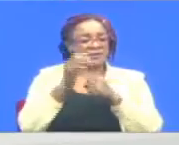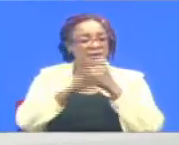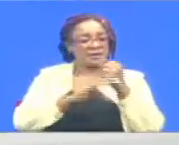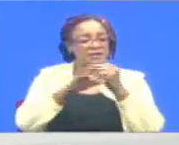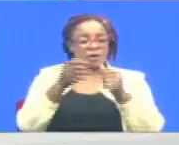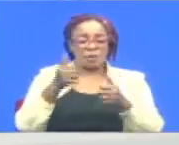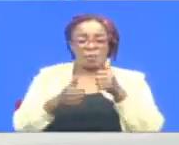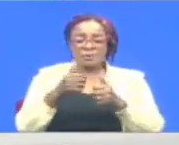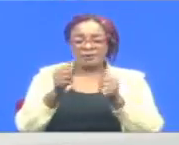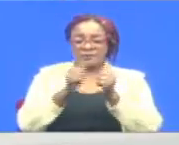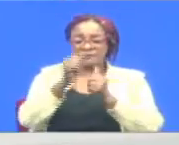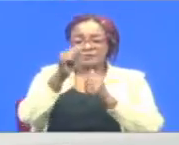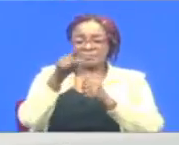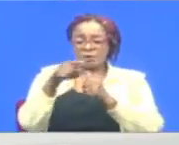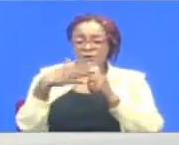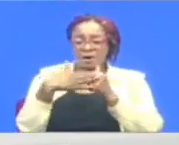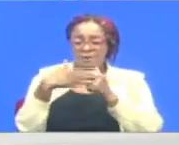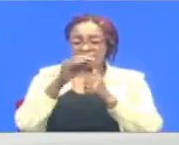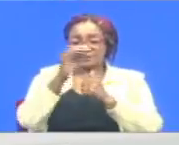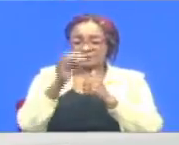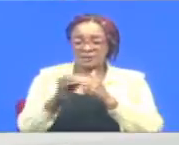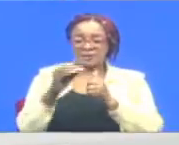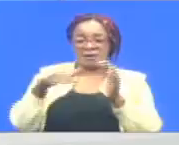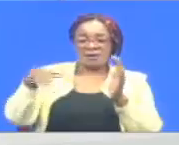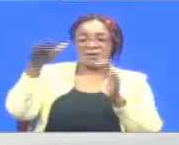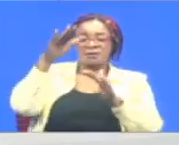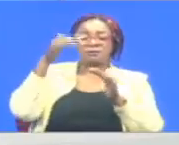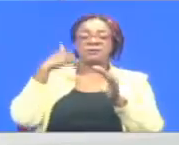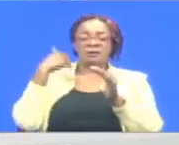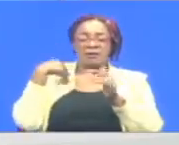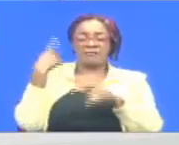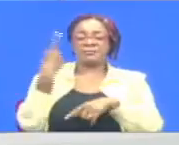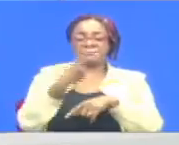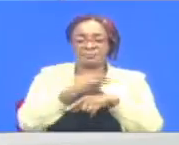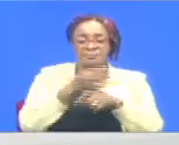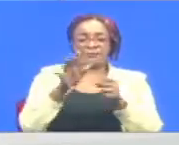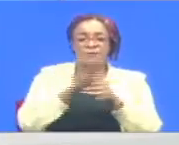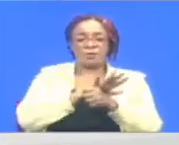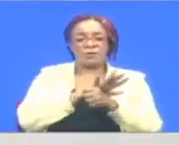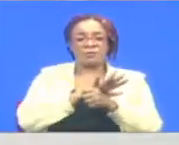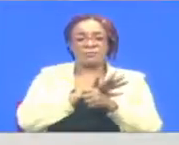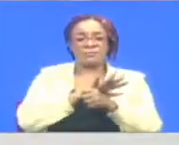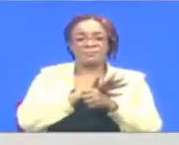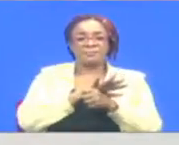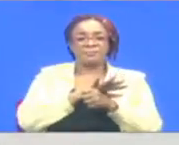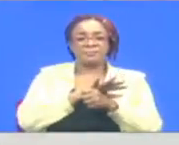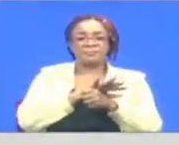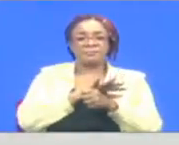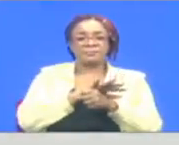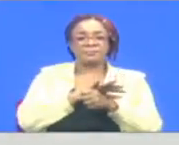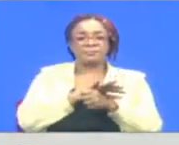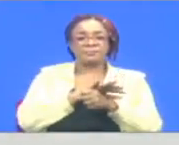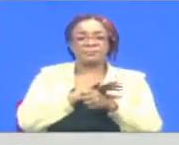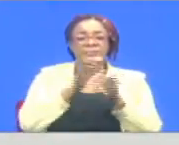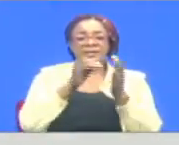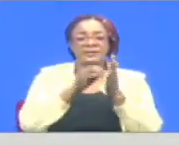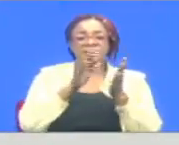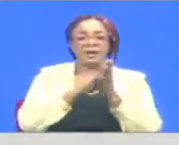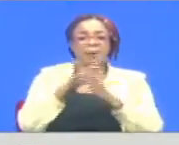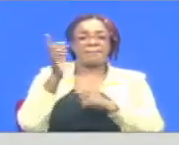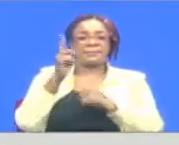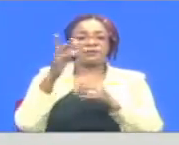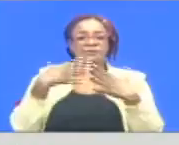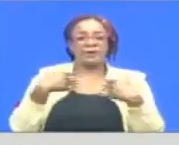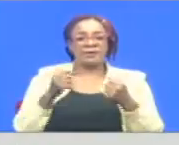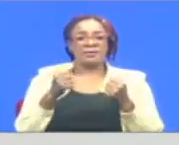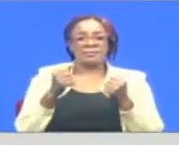only 15.9% of the adult population have received the full doses. Now, according to data from the Ministry of Health,